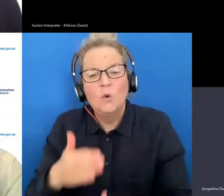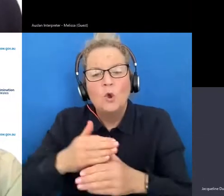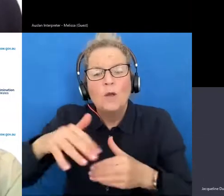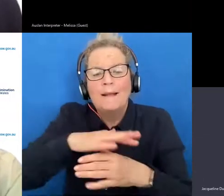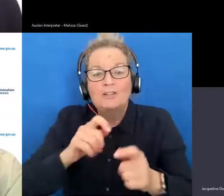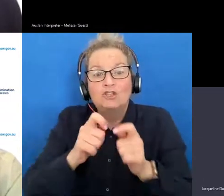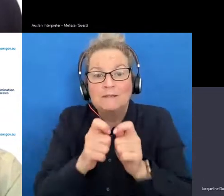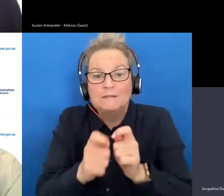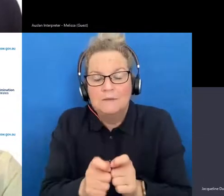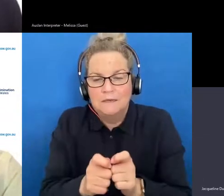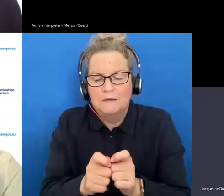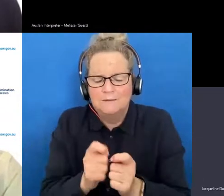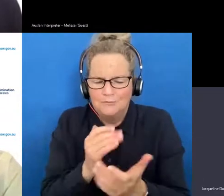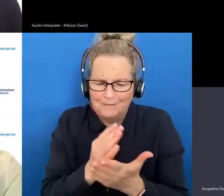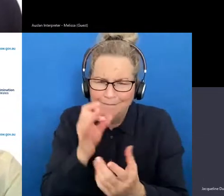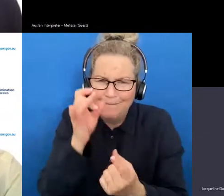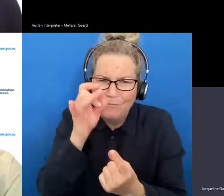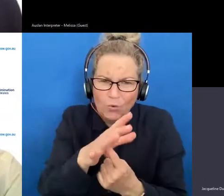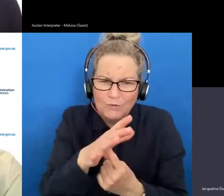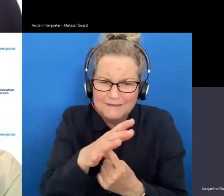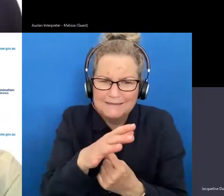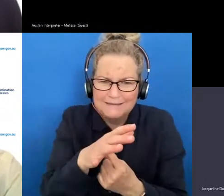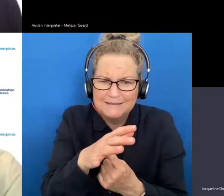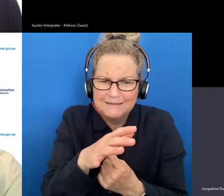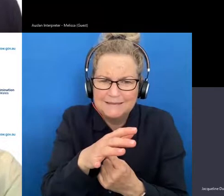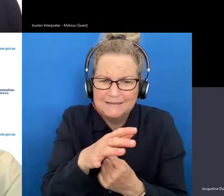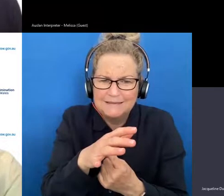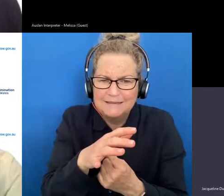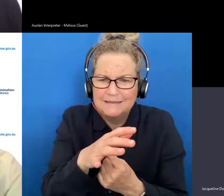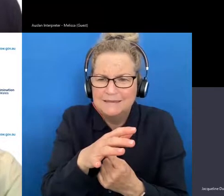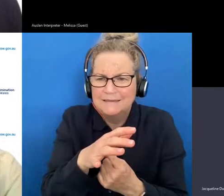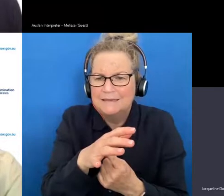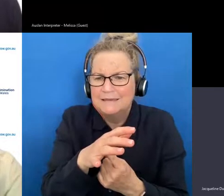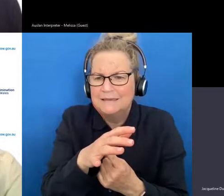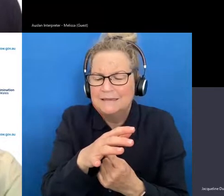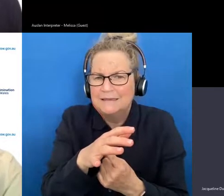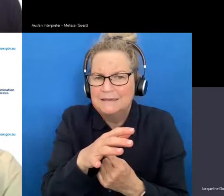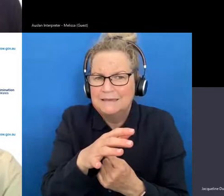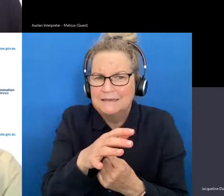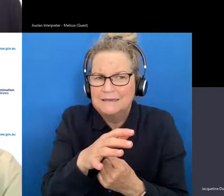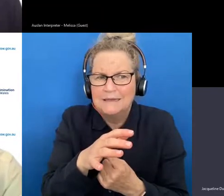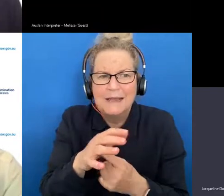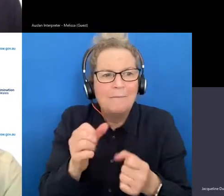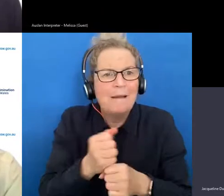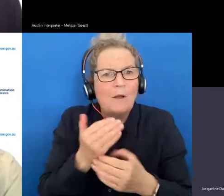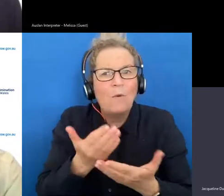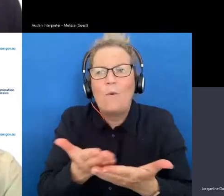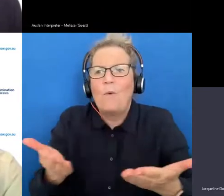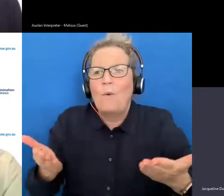it is so important because that actually gives us equal